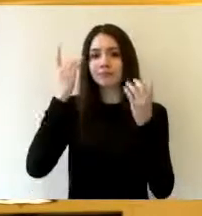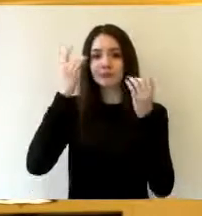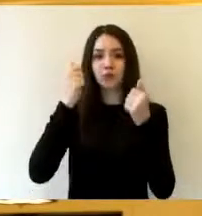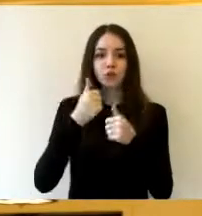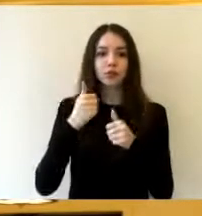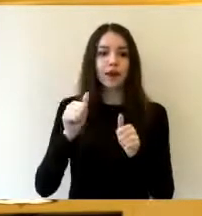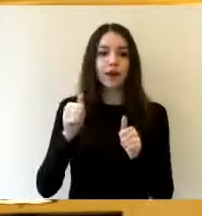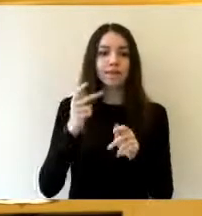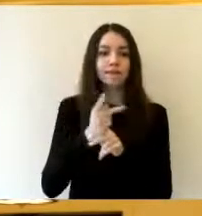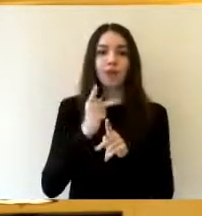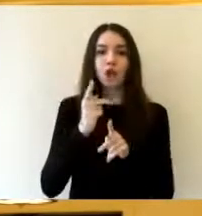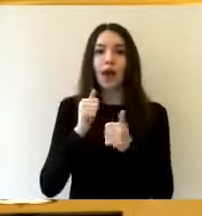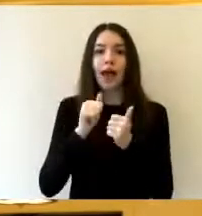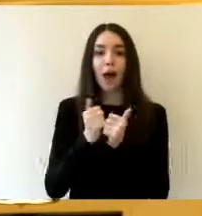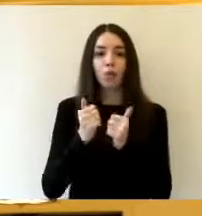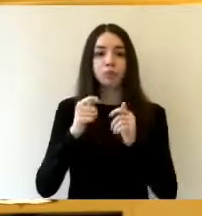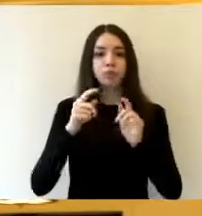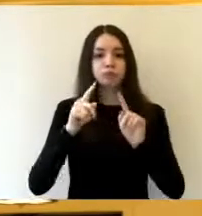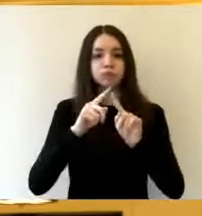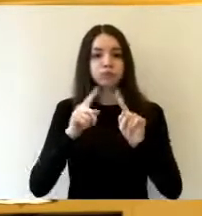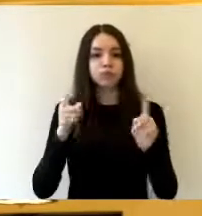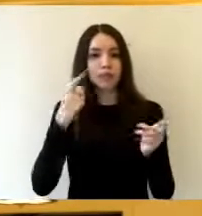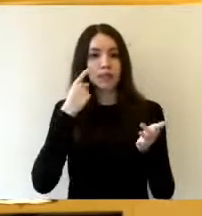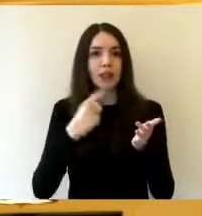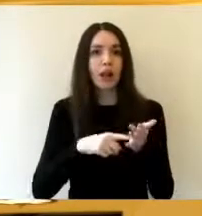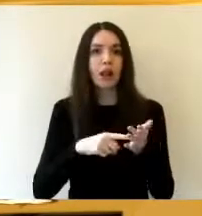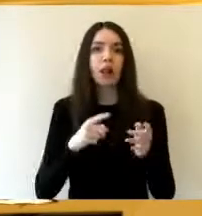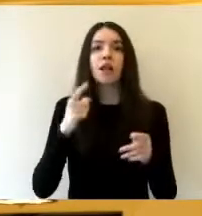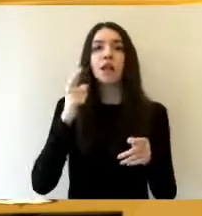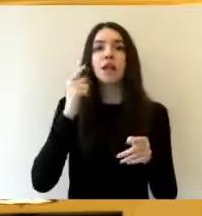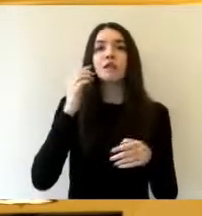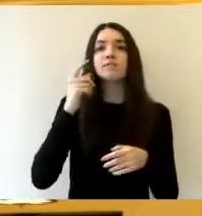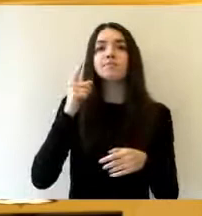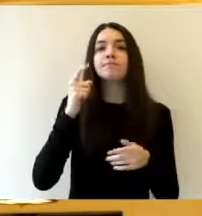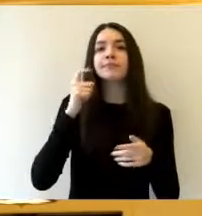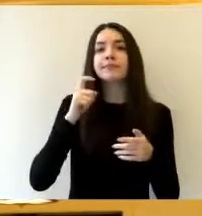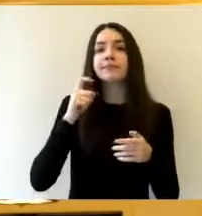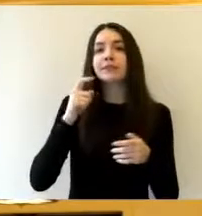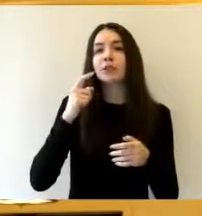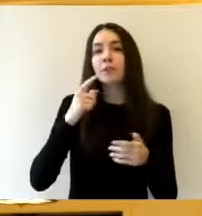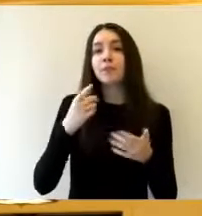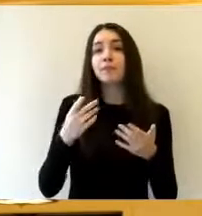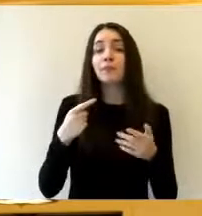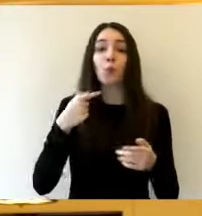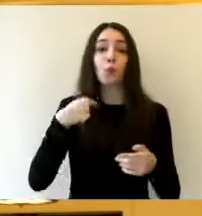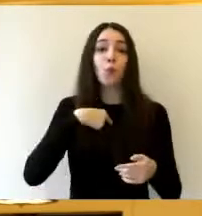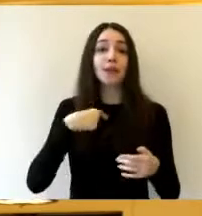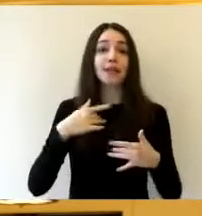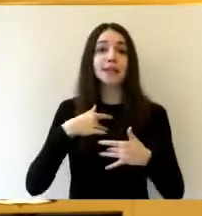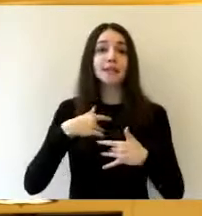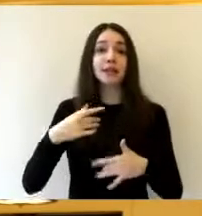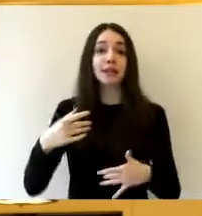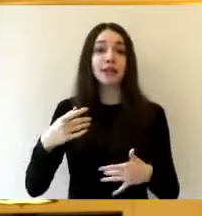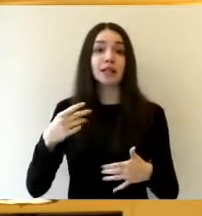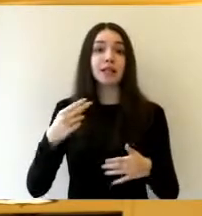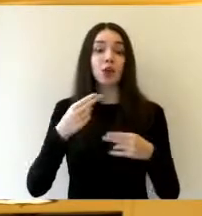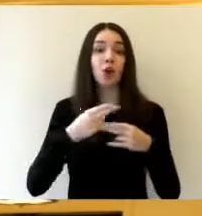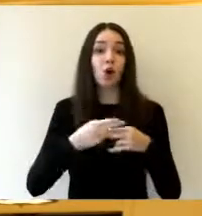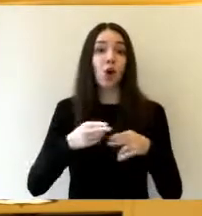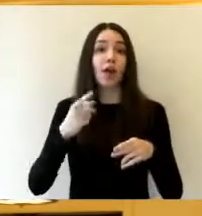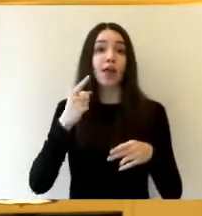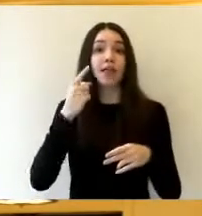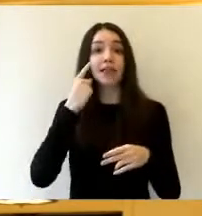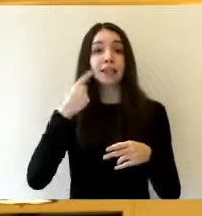the way I think we can kind of think of it is basically we tend to call things that we celebrate monuments, and we call